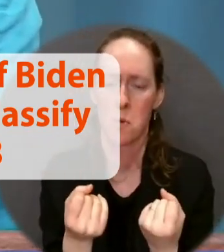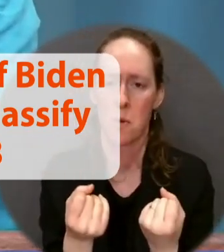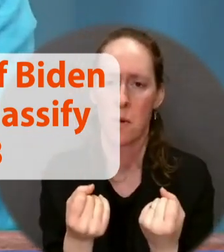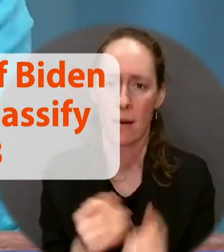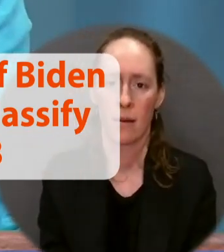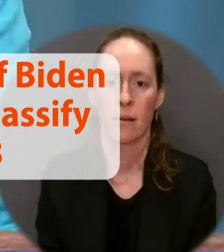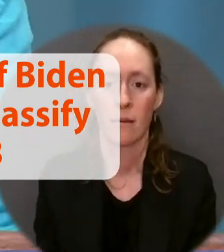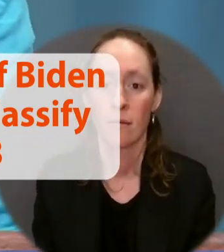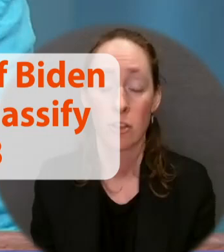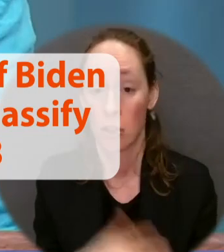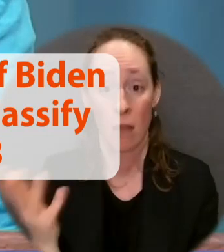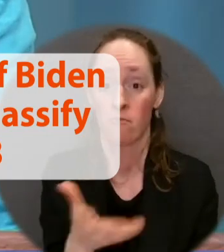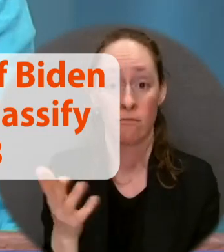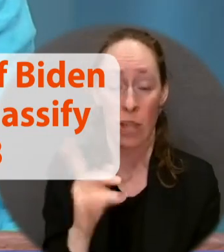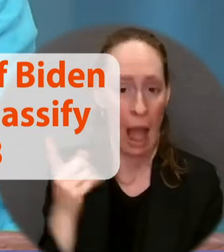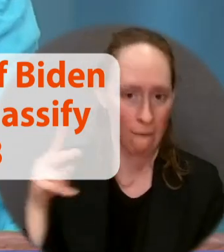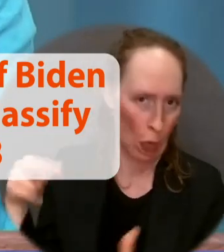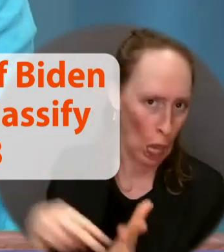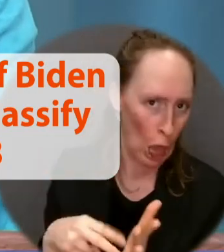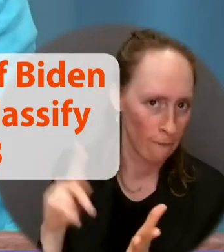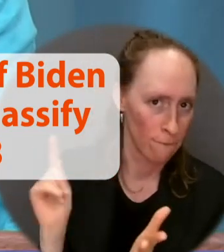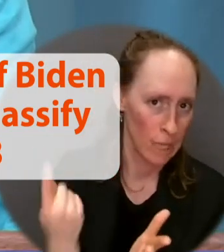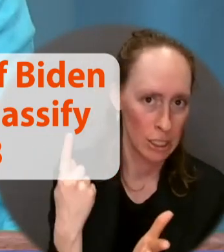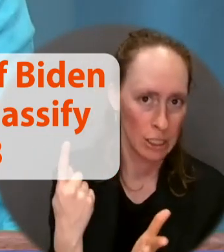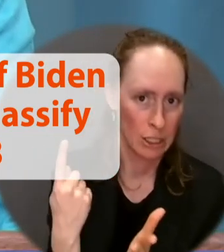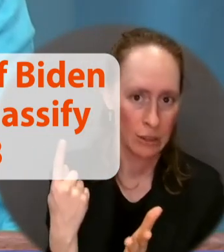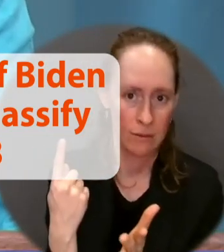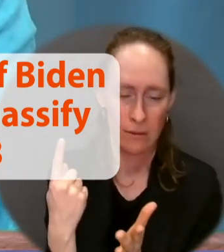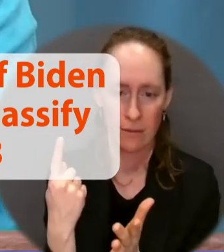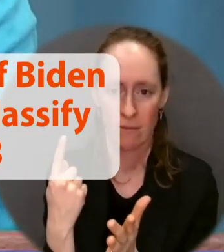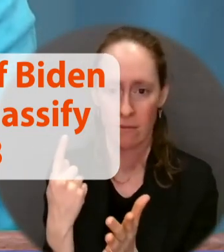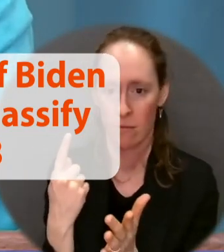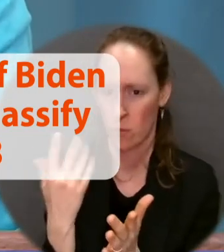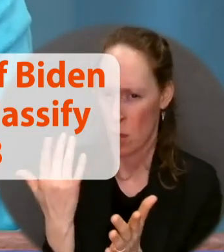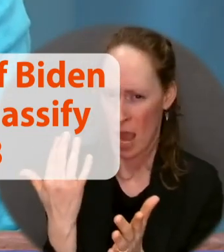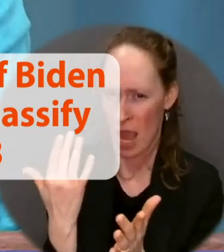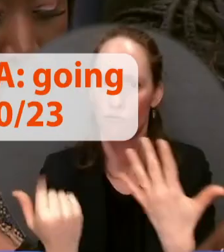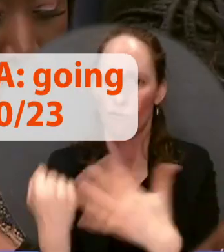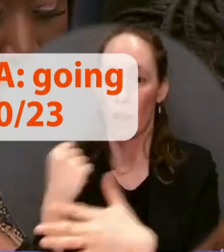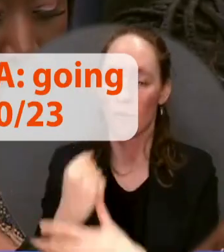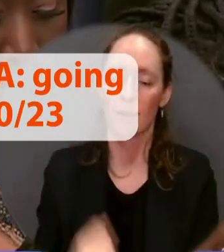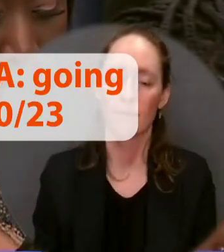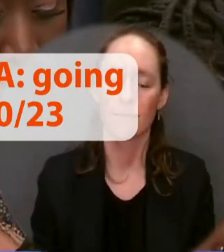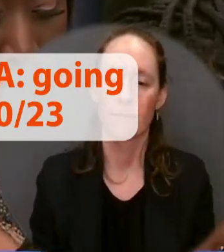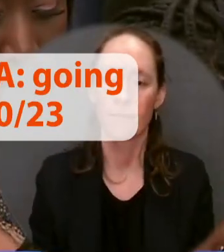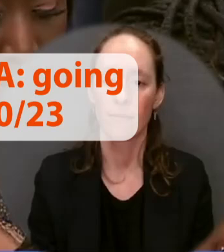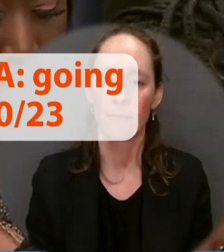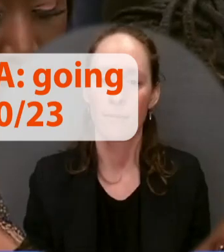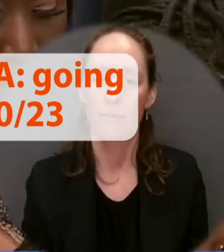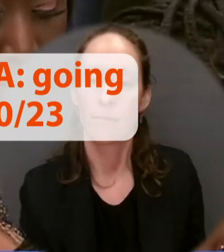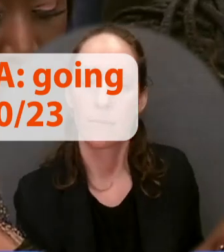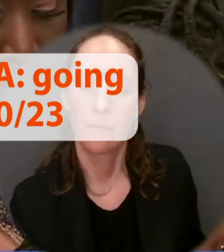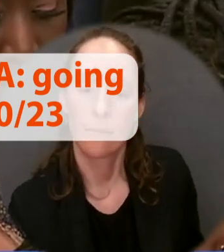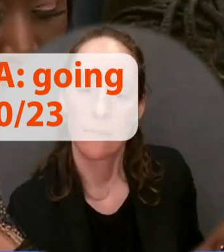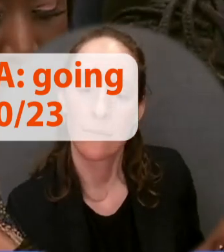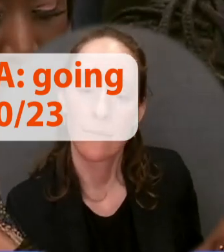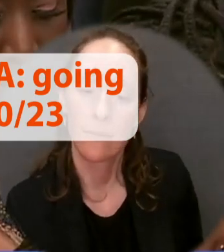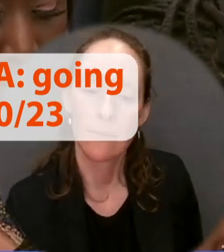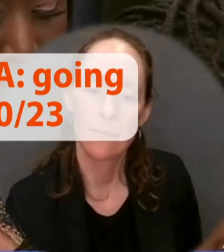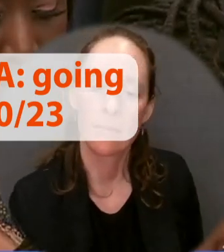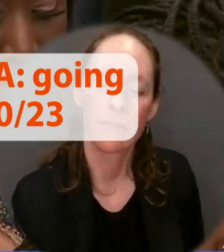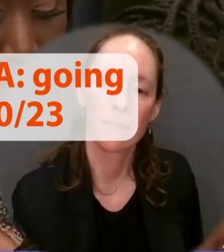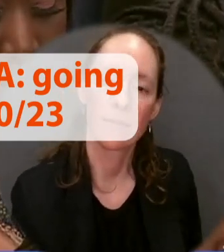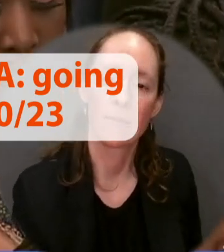you know, has been gone through Congress, and just take a look at it, and we'll get back to you all. I don't have a timeline on that. Today, and the president has also said on numerous